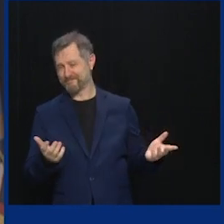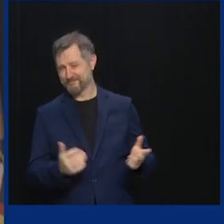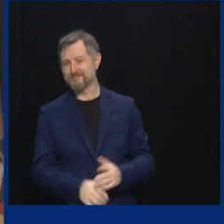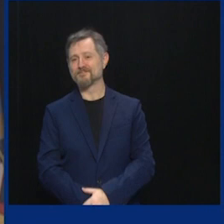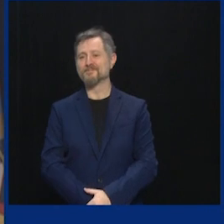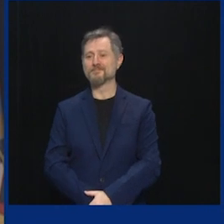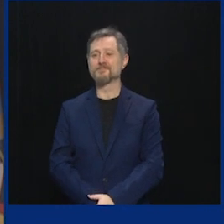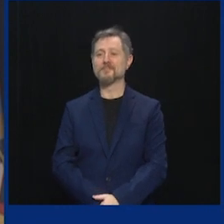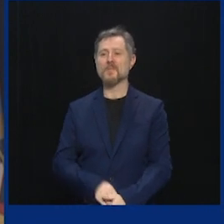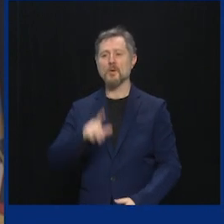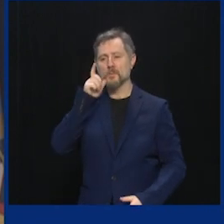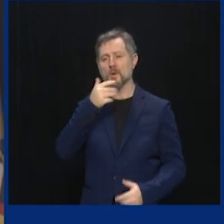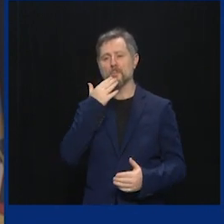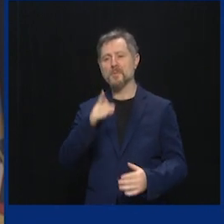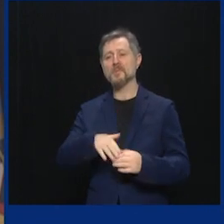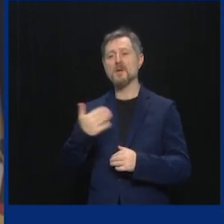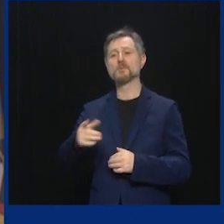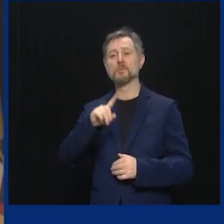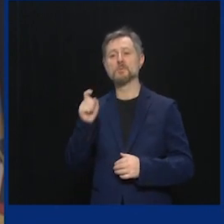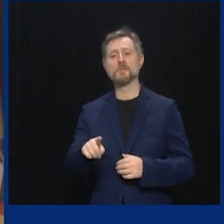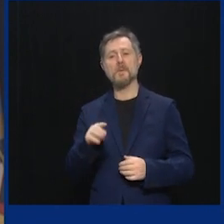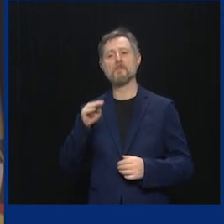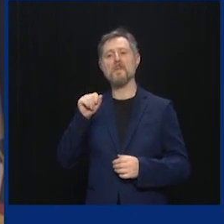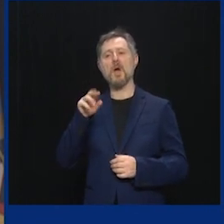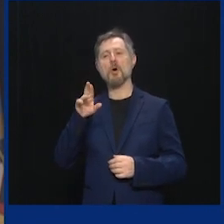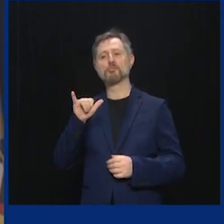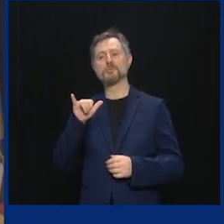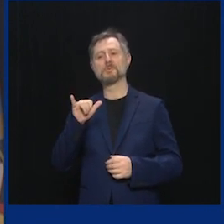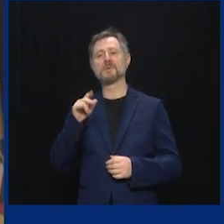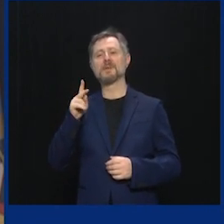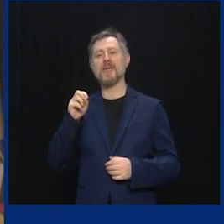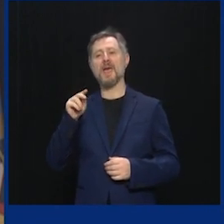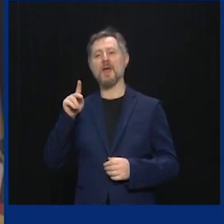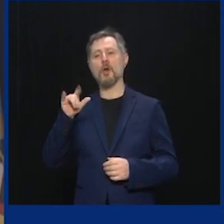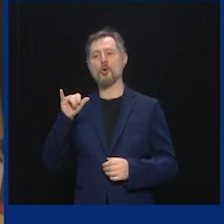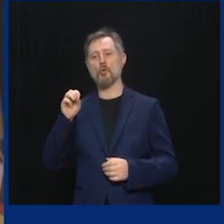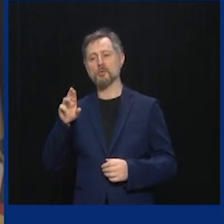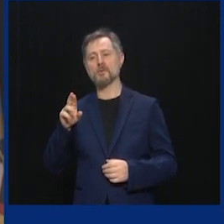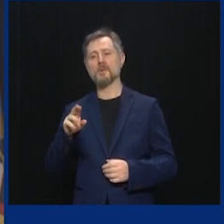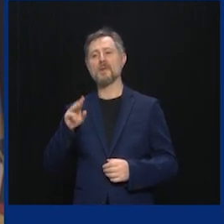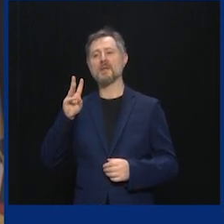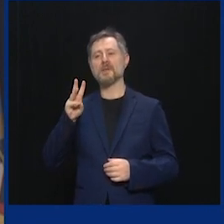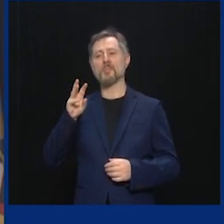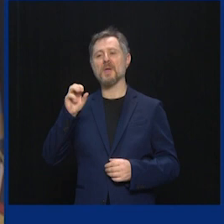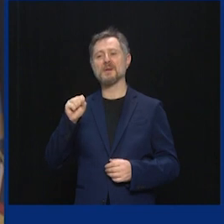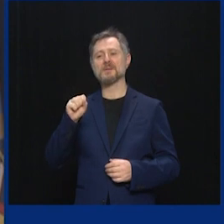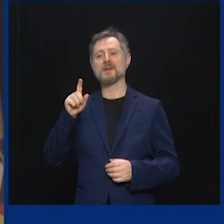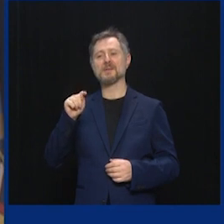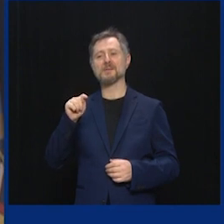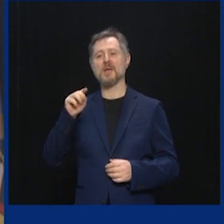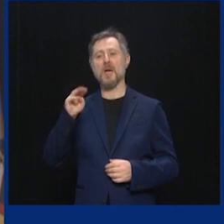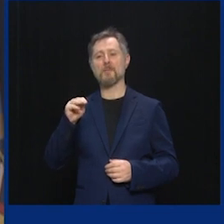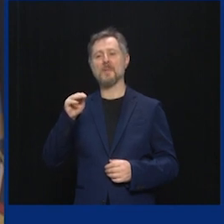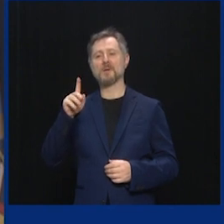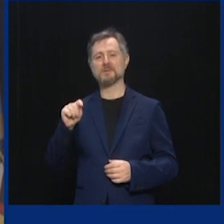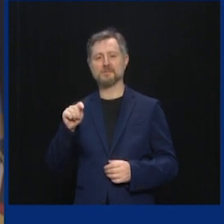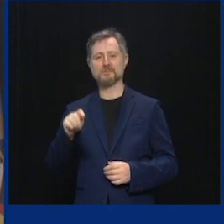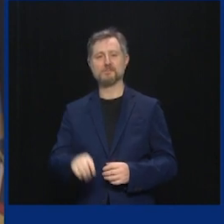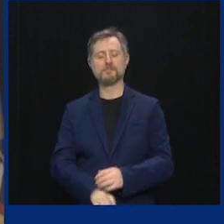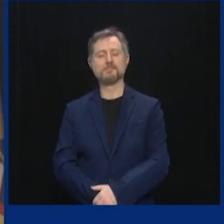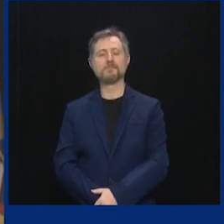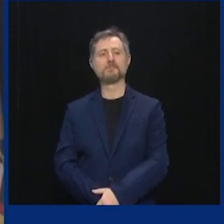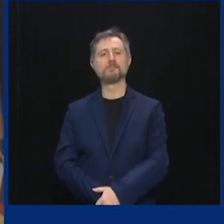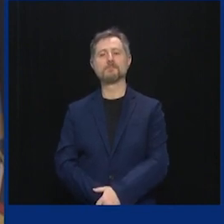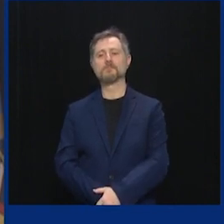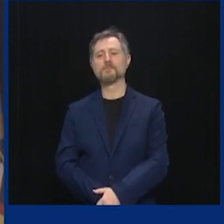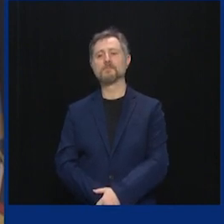Thank you, Governor. Your next question comes from Mary Keelar of WSTM TV. Mary, your mic is open. Hi, good afternoon,